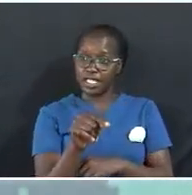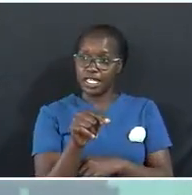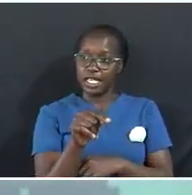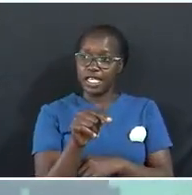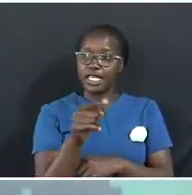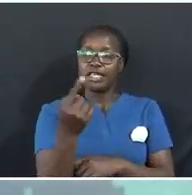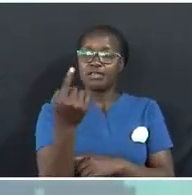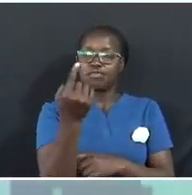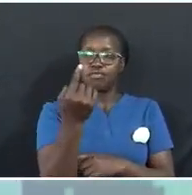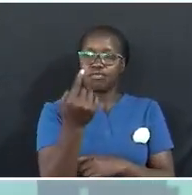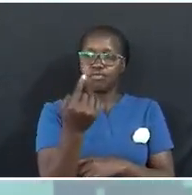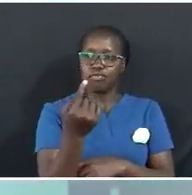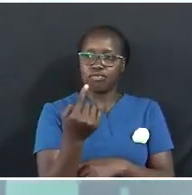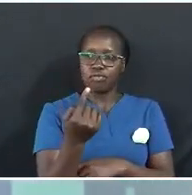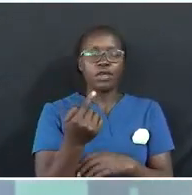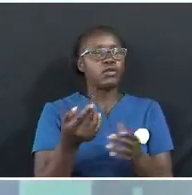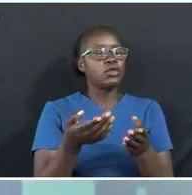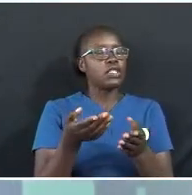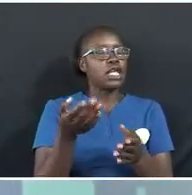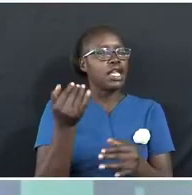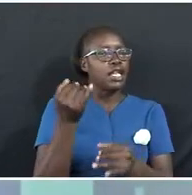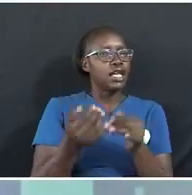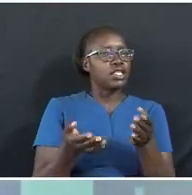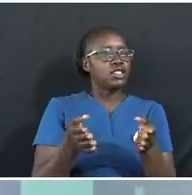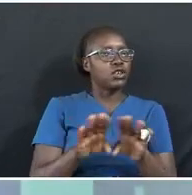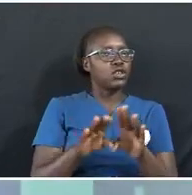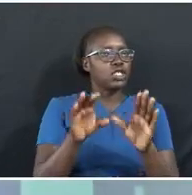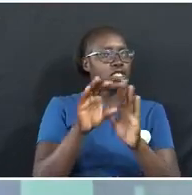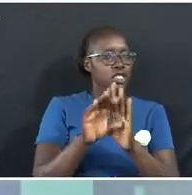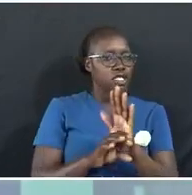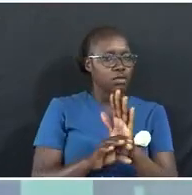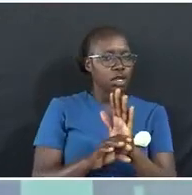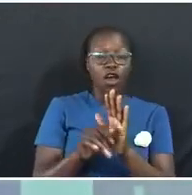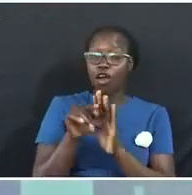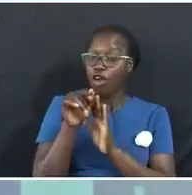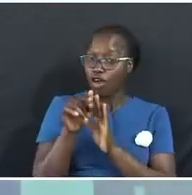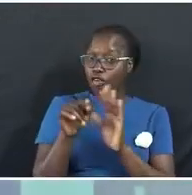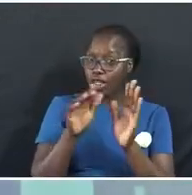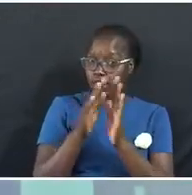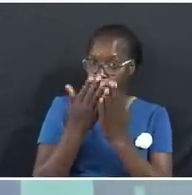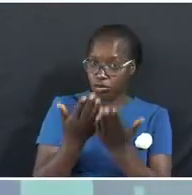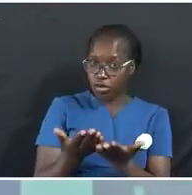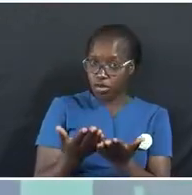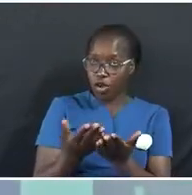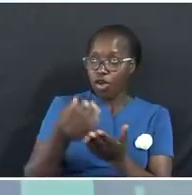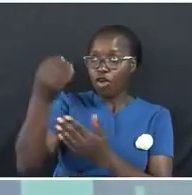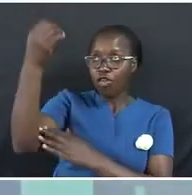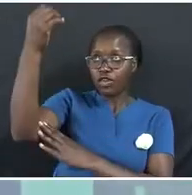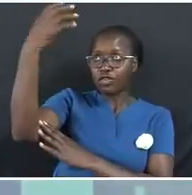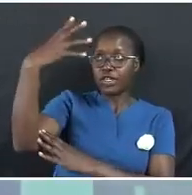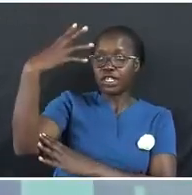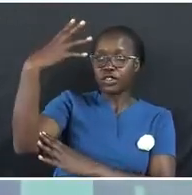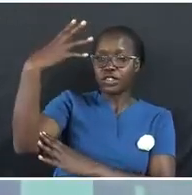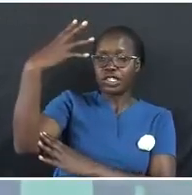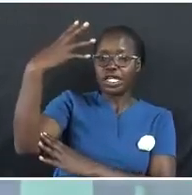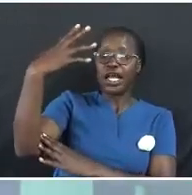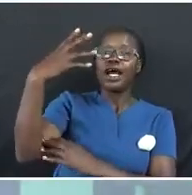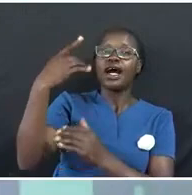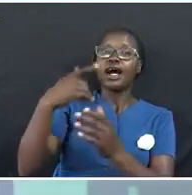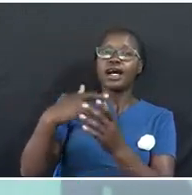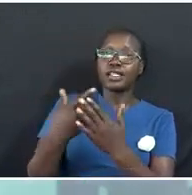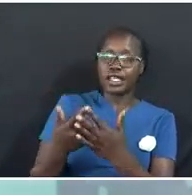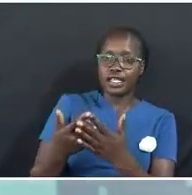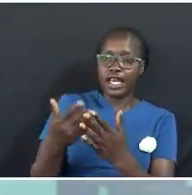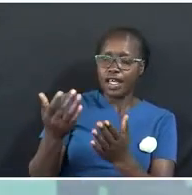to the last closing chapter of that book of Revelation. The very